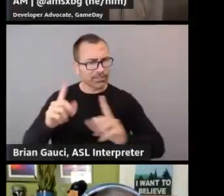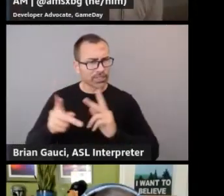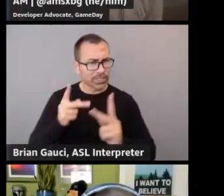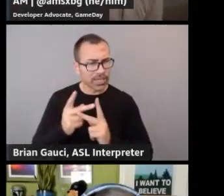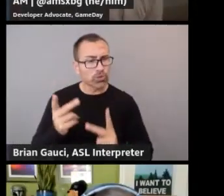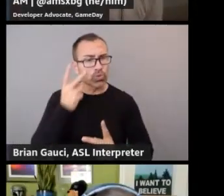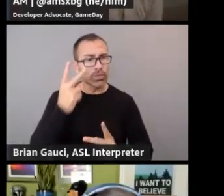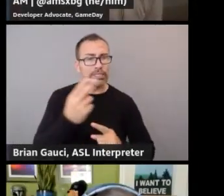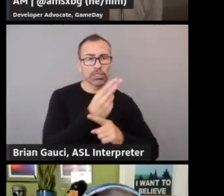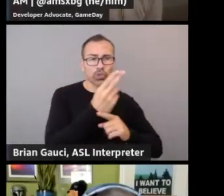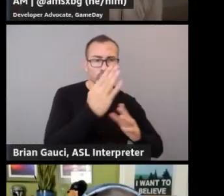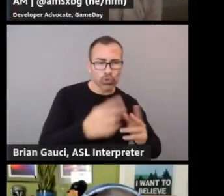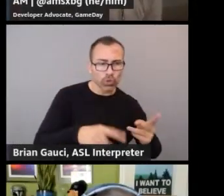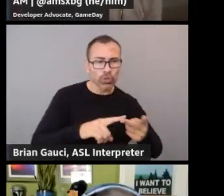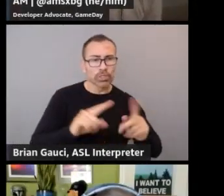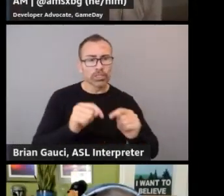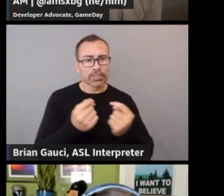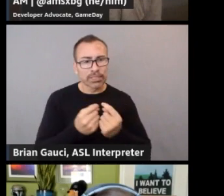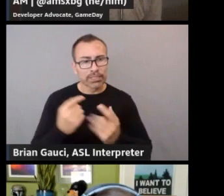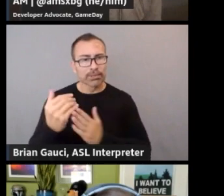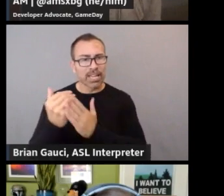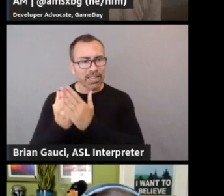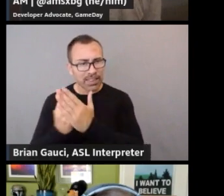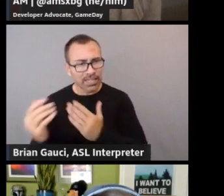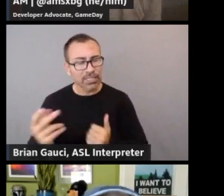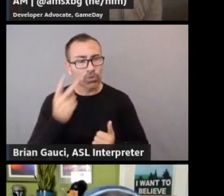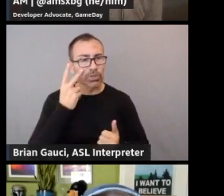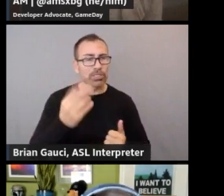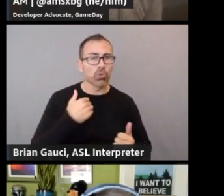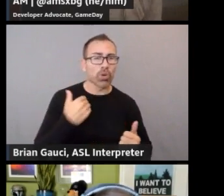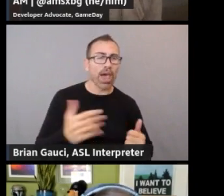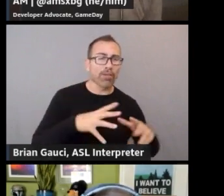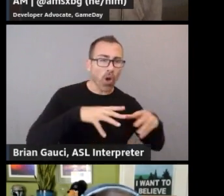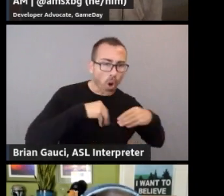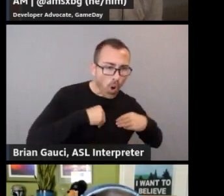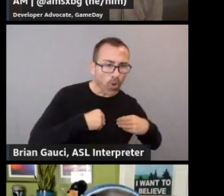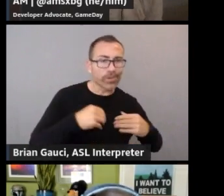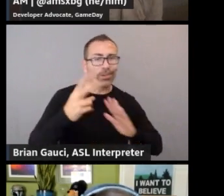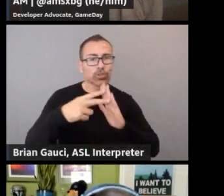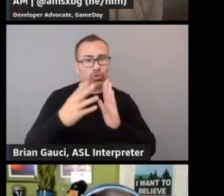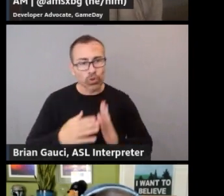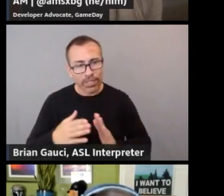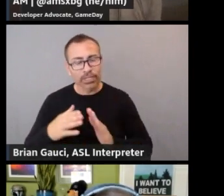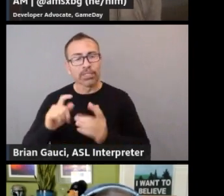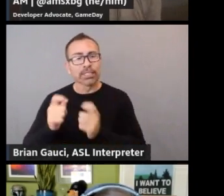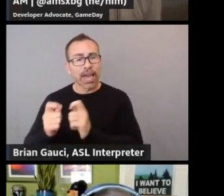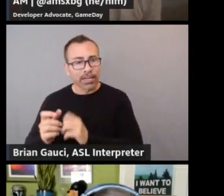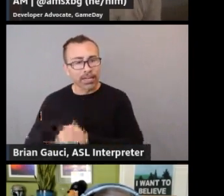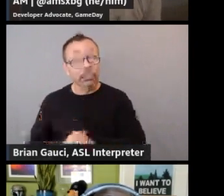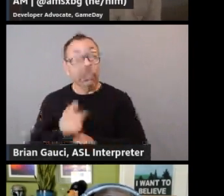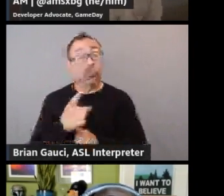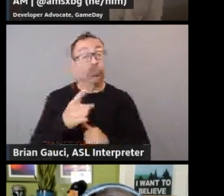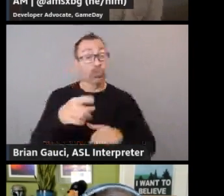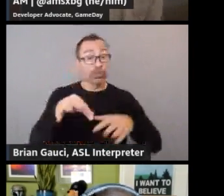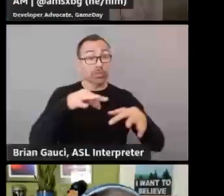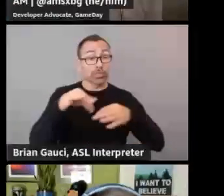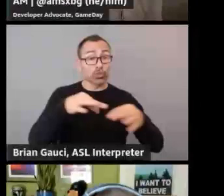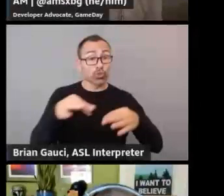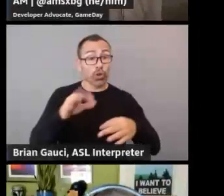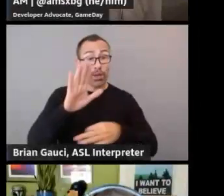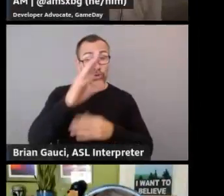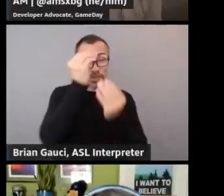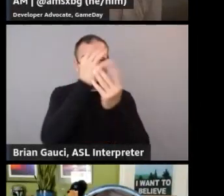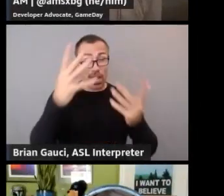lists, and we saw in lists, for example, that there's owners and readers and editors. And so you describe the shape of your data. When I typed